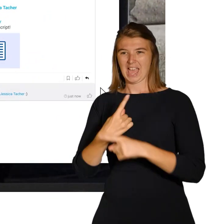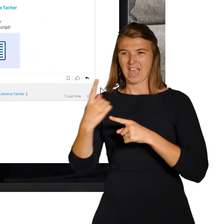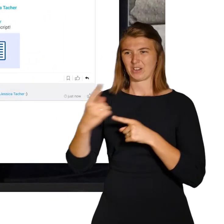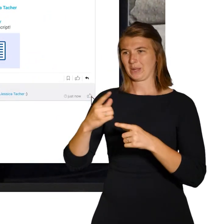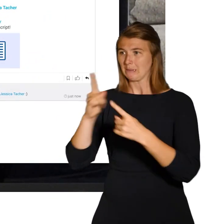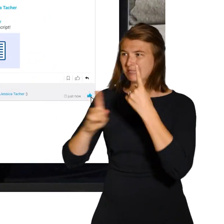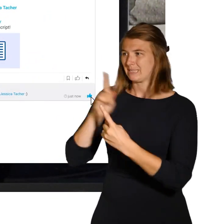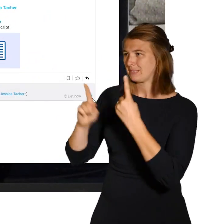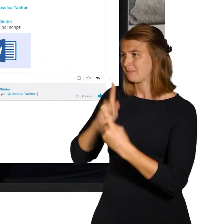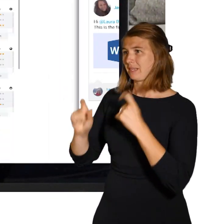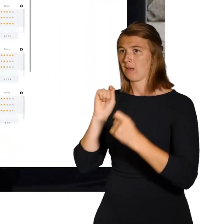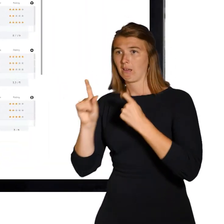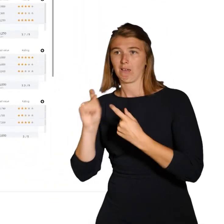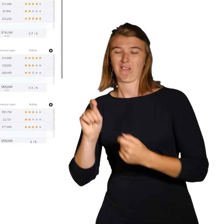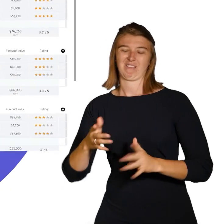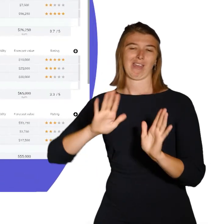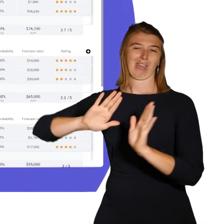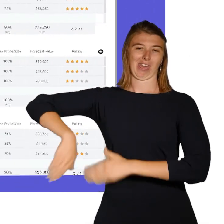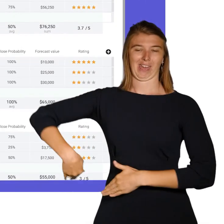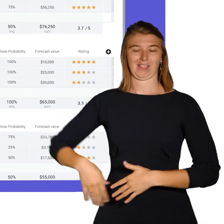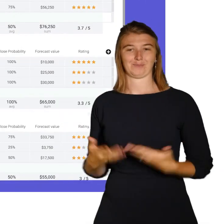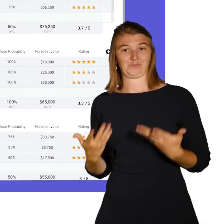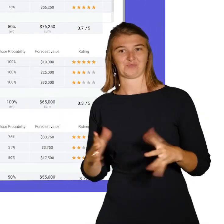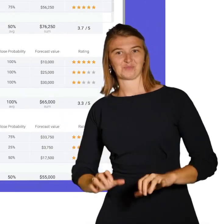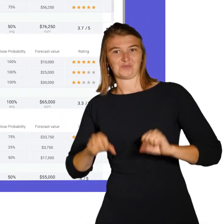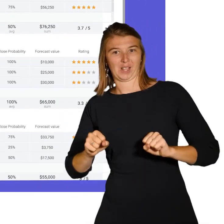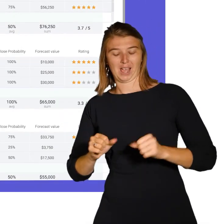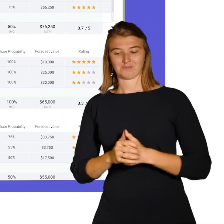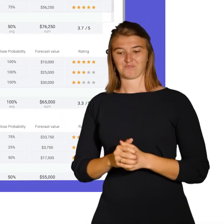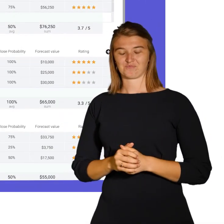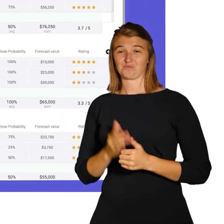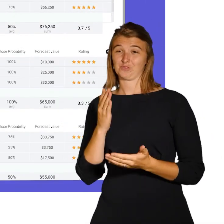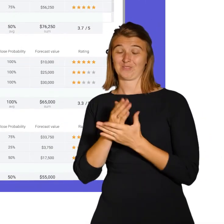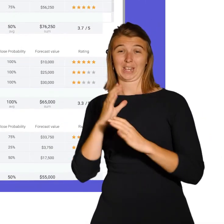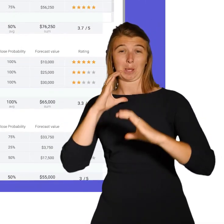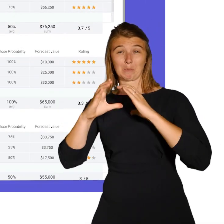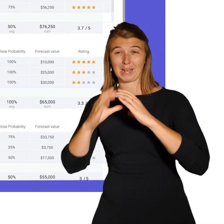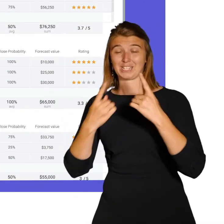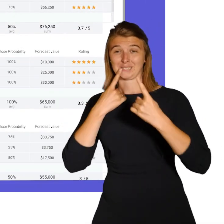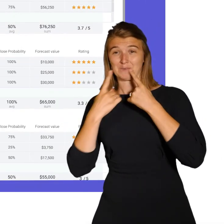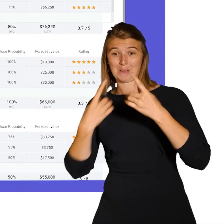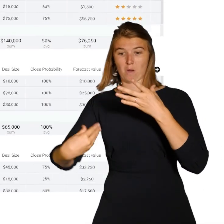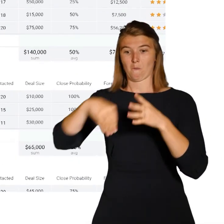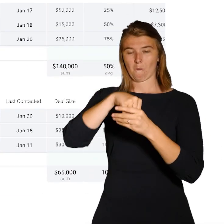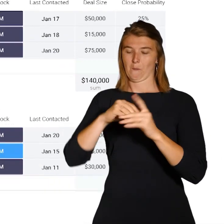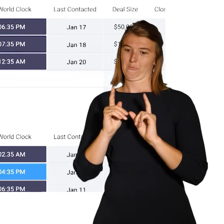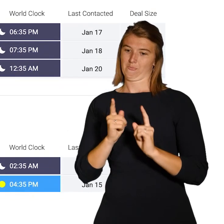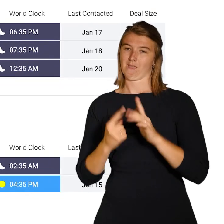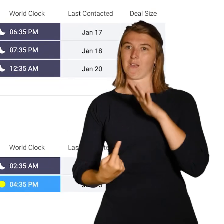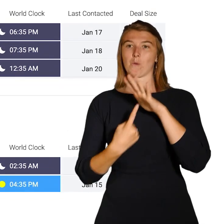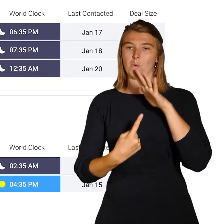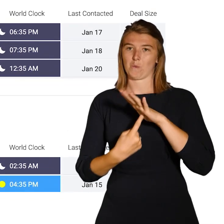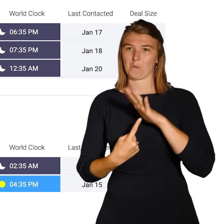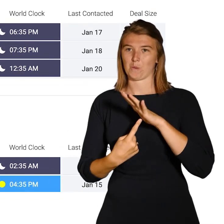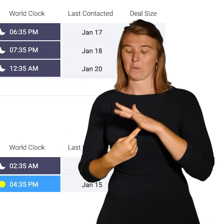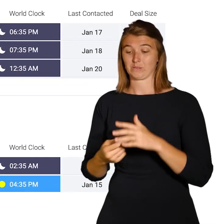goodbye. Let's get started. When it comes to communication, context is everything. For this reason, all